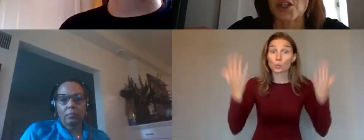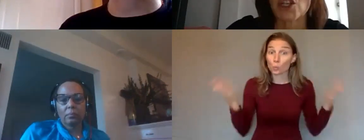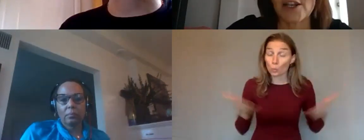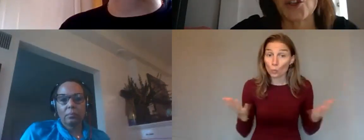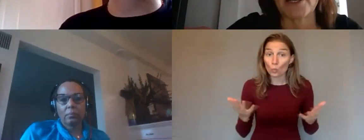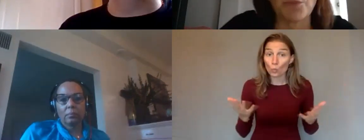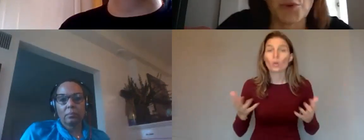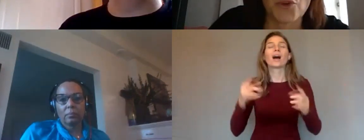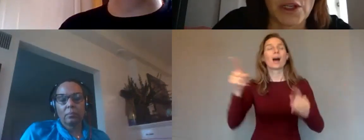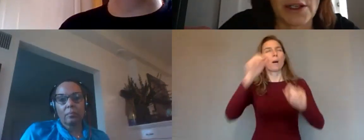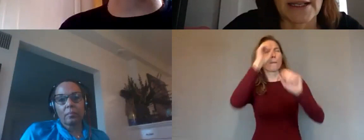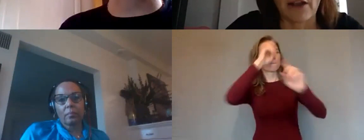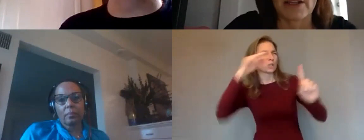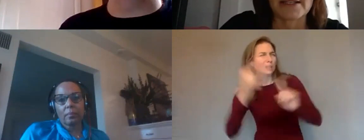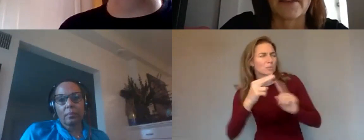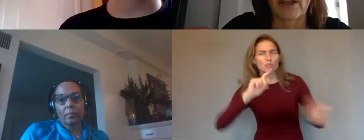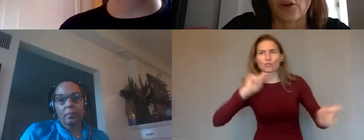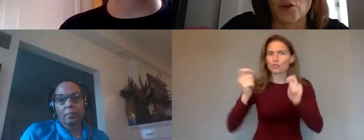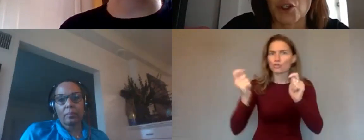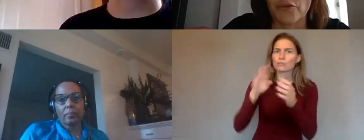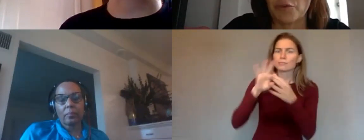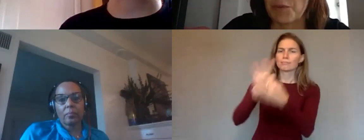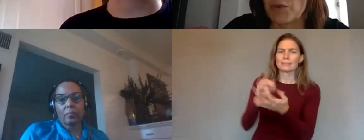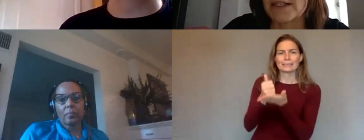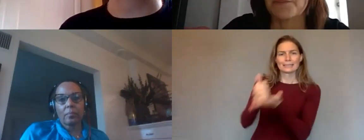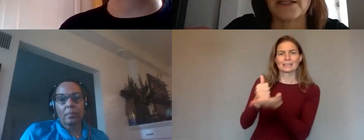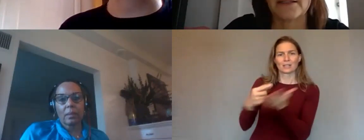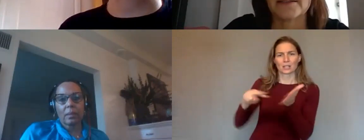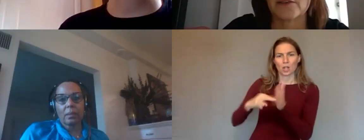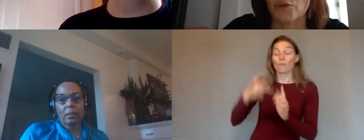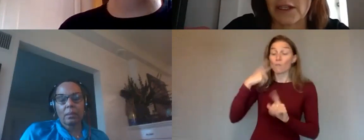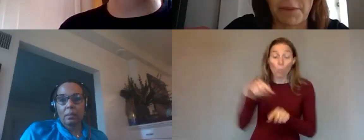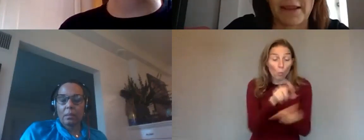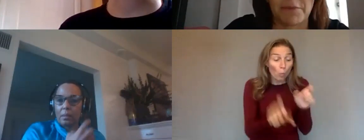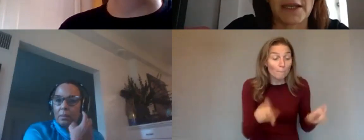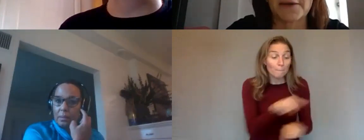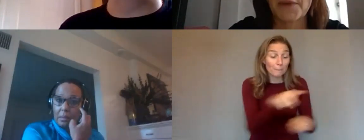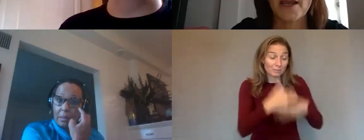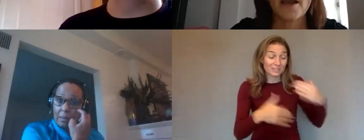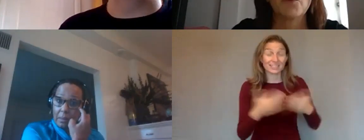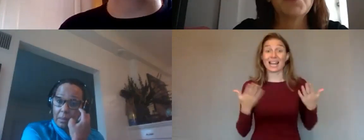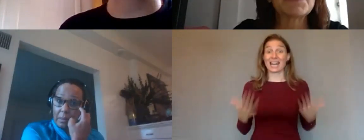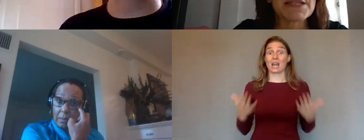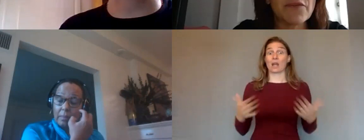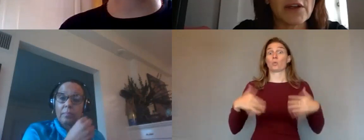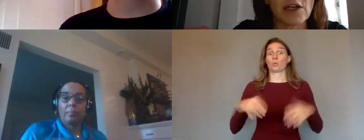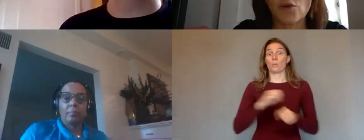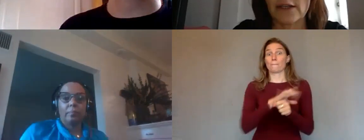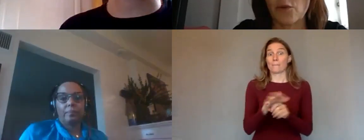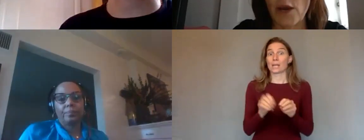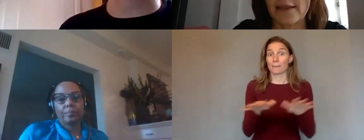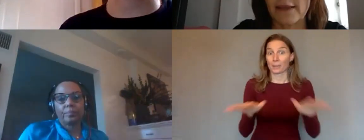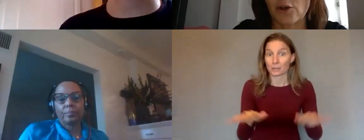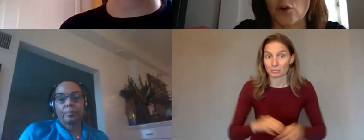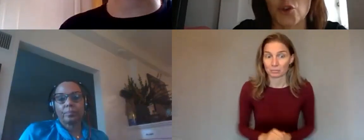perceptions, challenges and opportunities around assistive technology for people with disabilities during the pandemic. We will specifically look